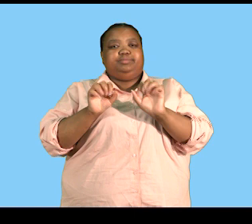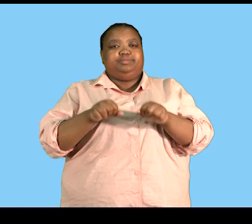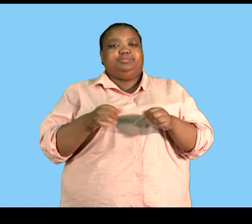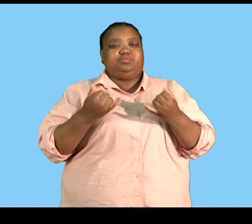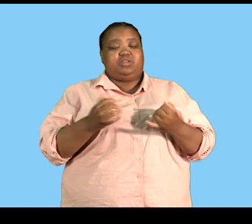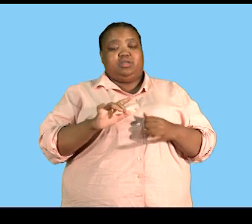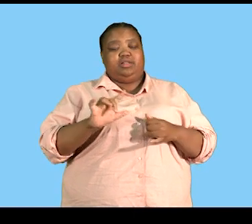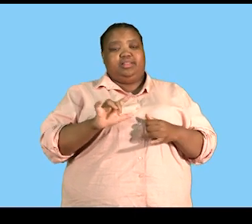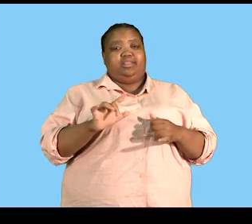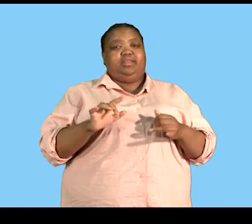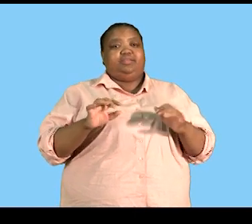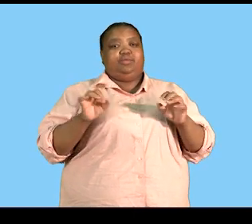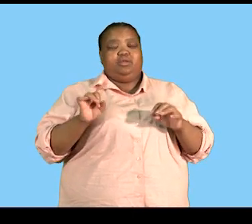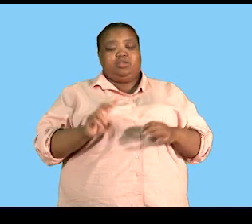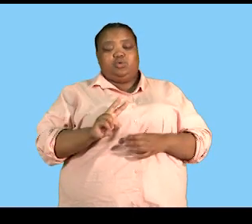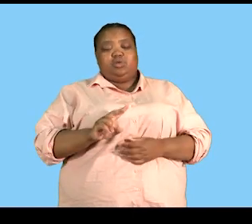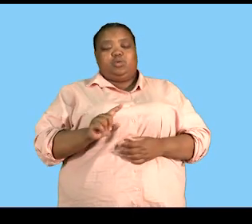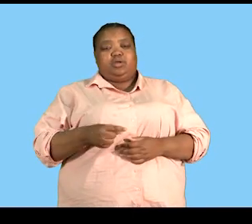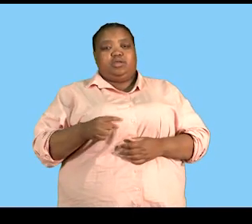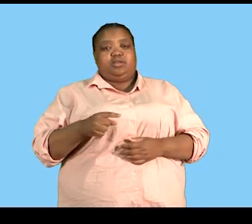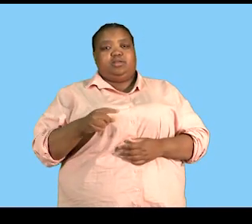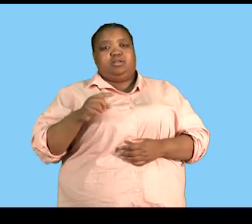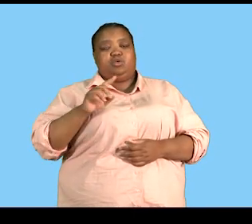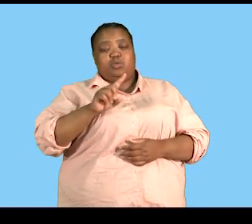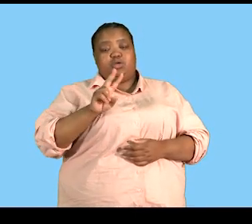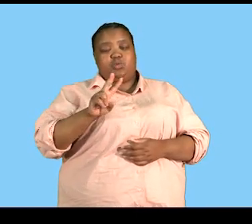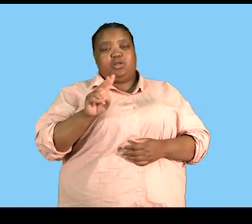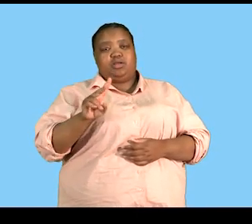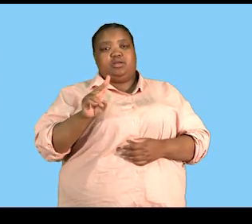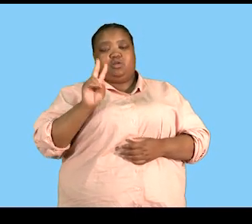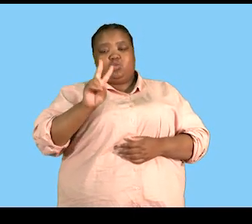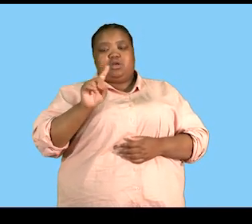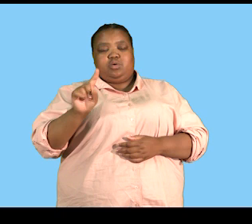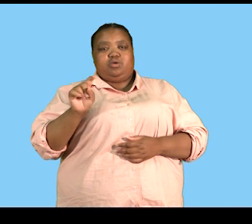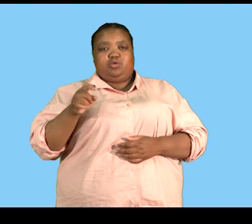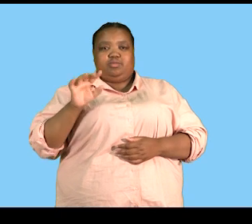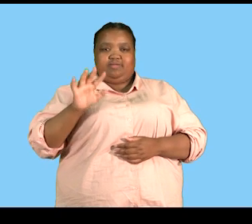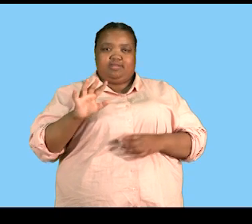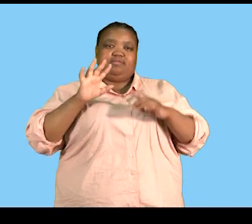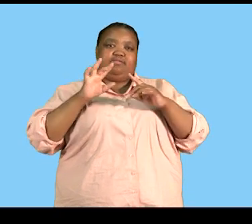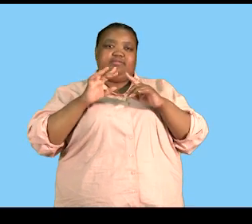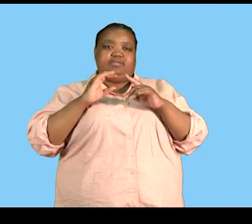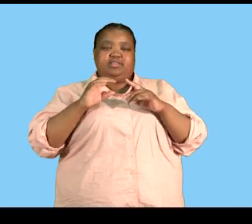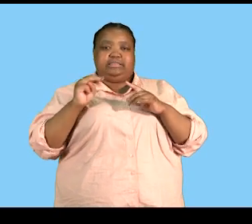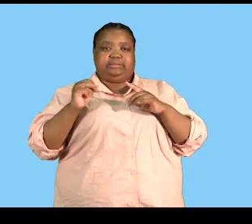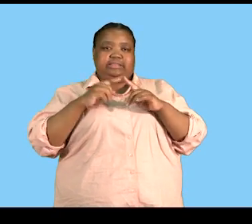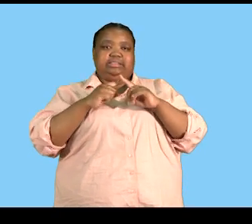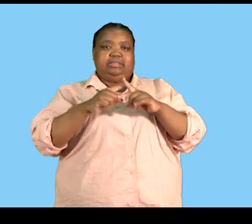length is 21,5, we're working in centimeters,